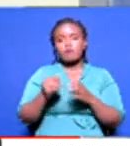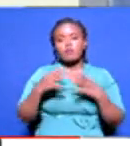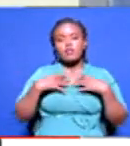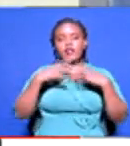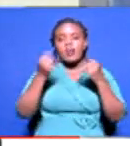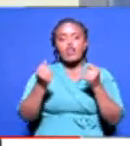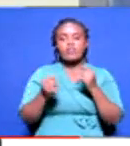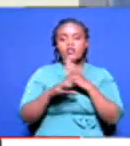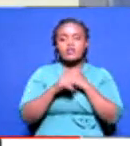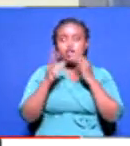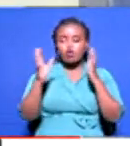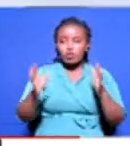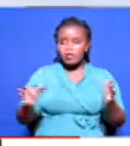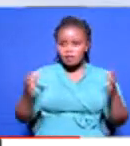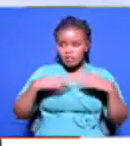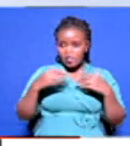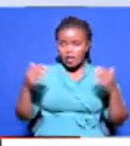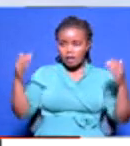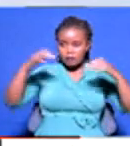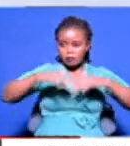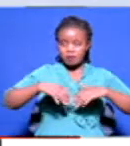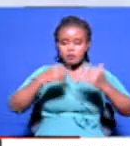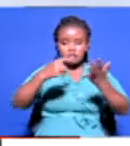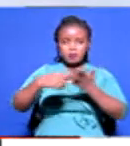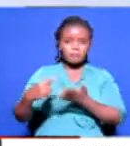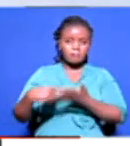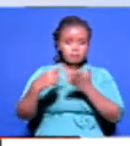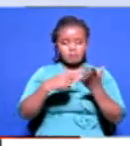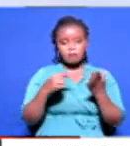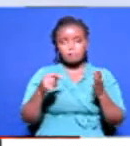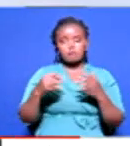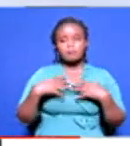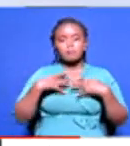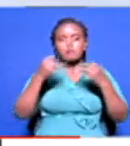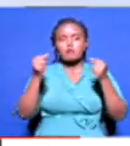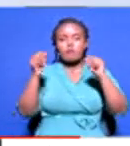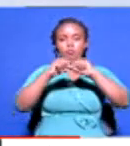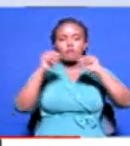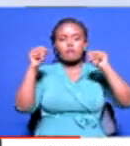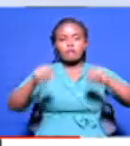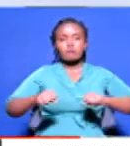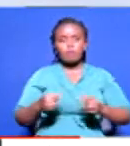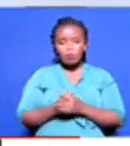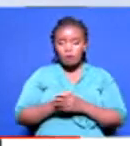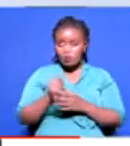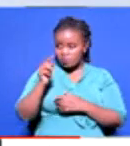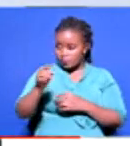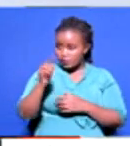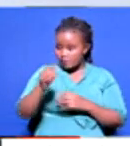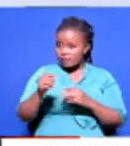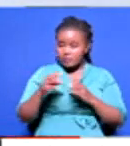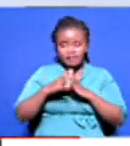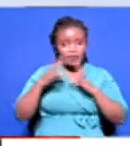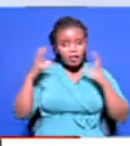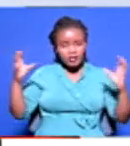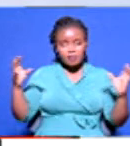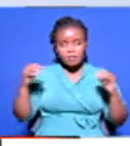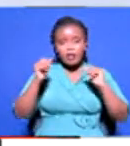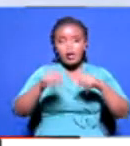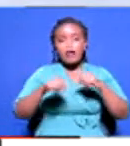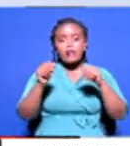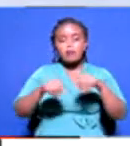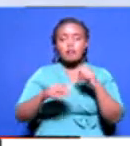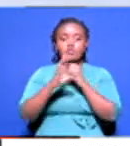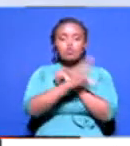further strengthen Kenya's health system. The telecommunications sector is a key enabler to the country's economic growth. This